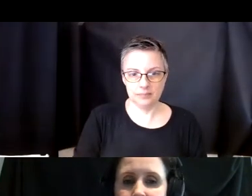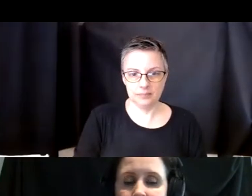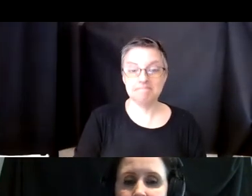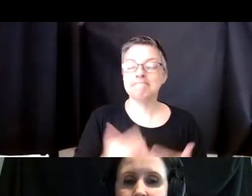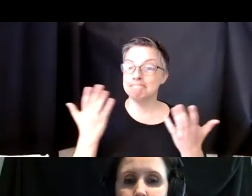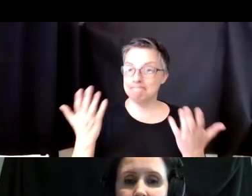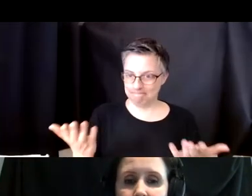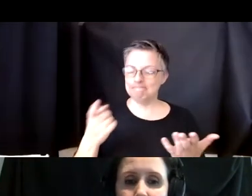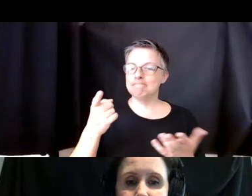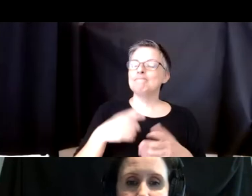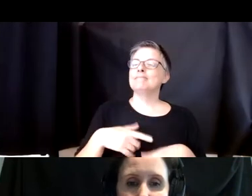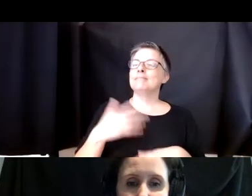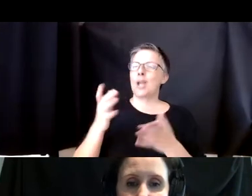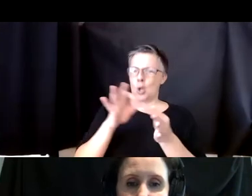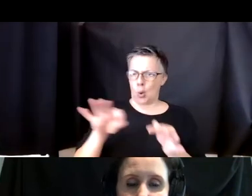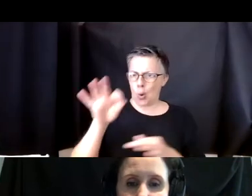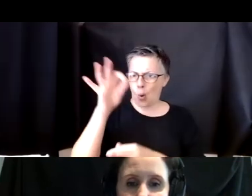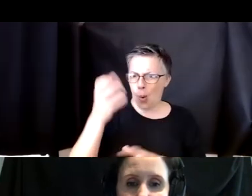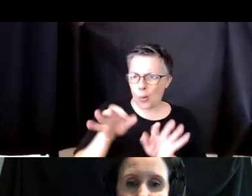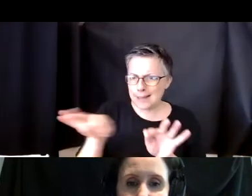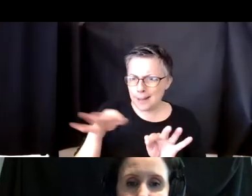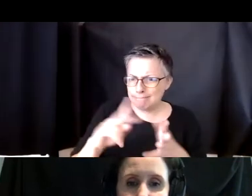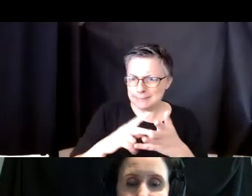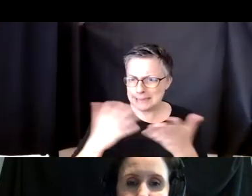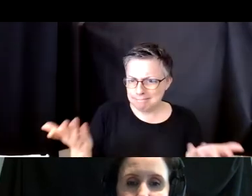Okay, so what are ghost captions?